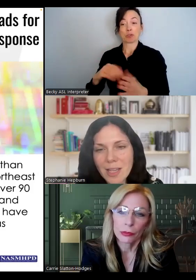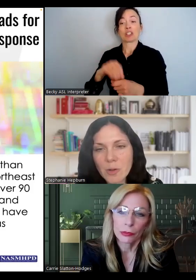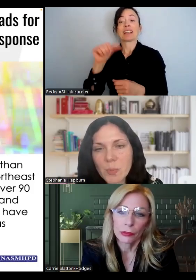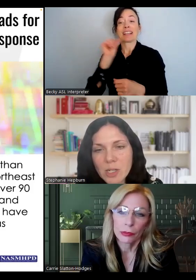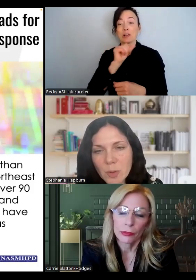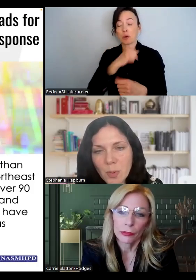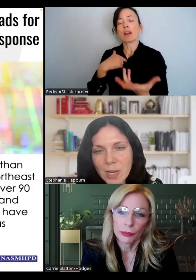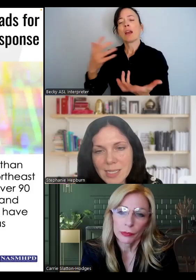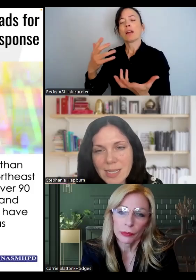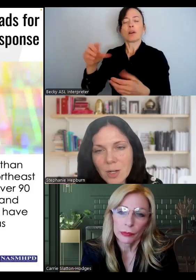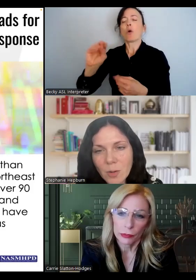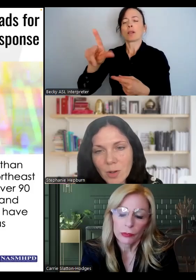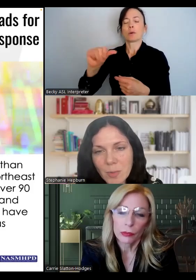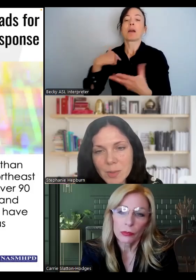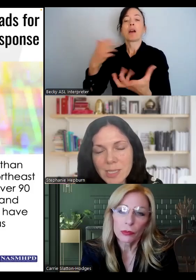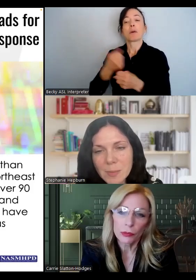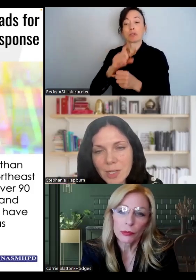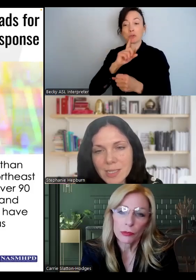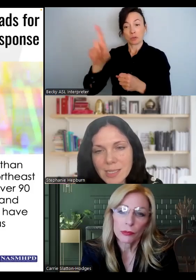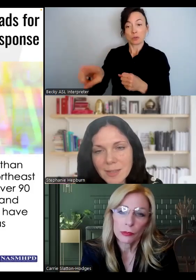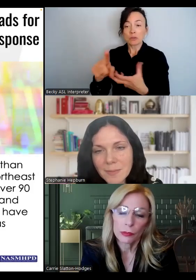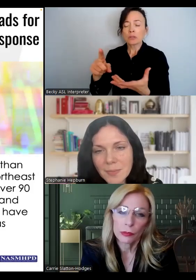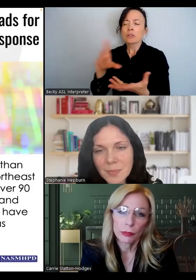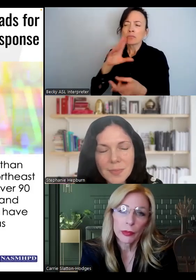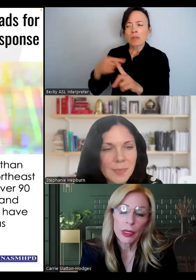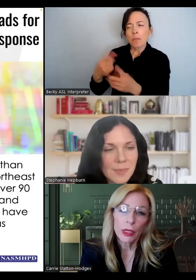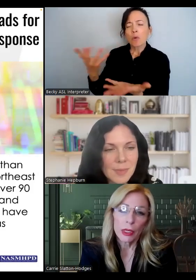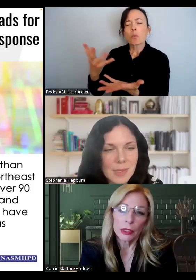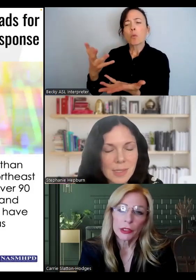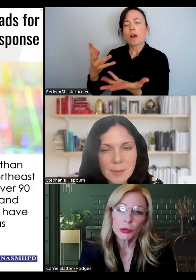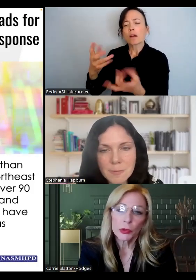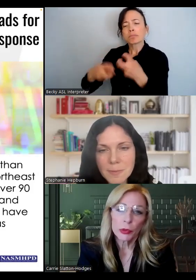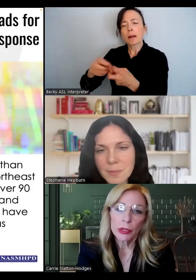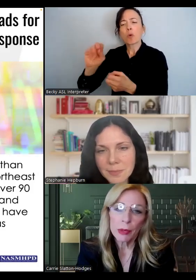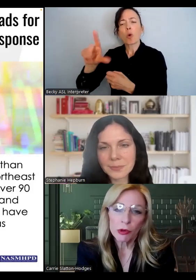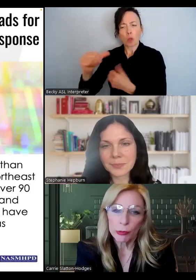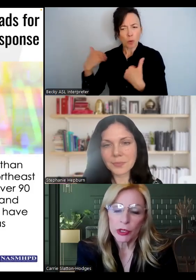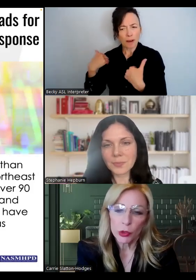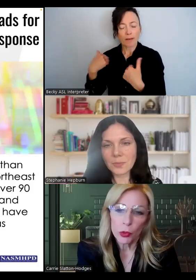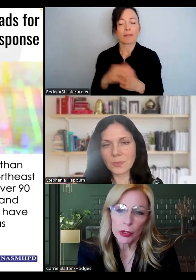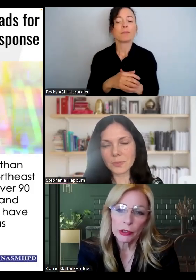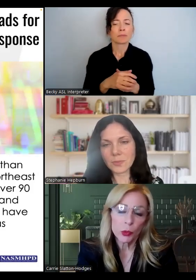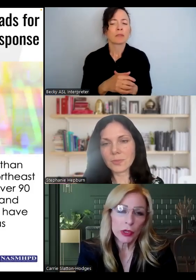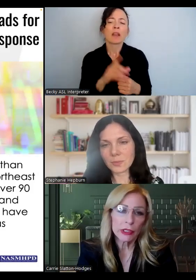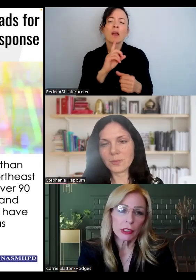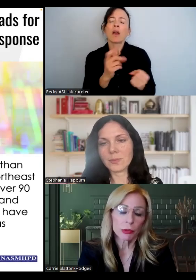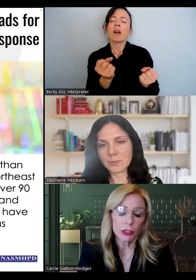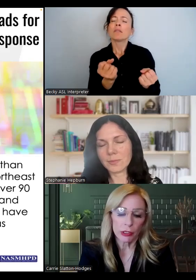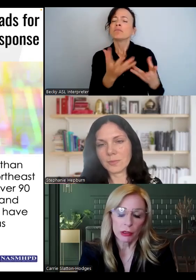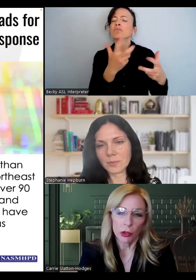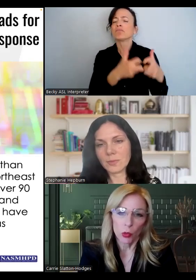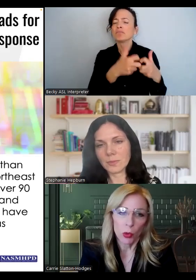going on, those pressure points that Oklahoma was experiencing. Yes, well, there were a number of pressure points. One